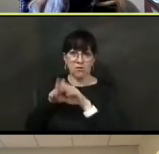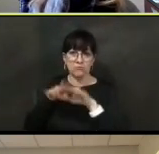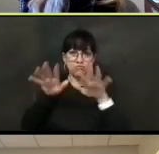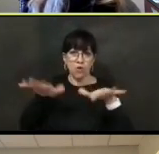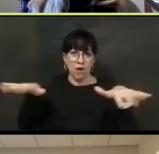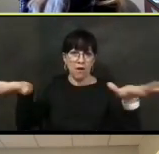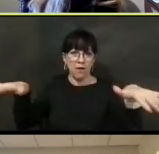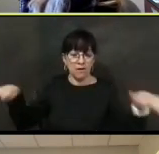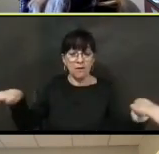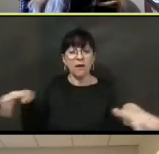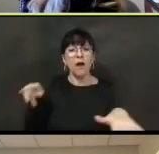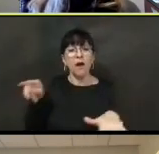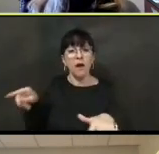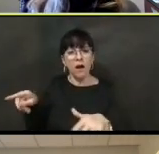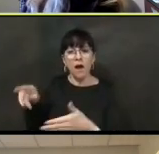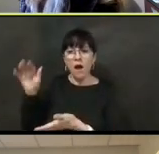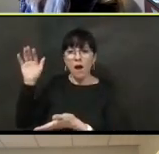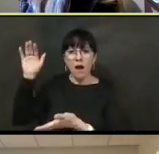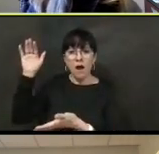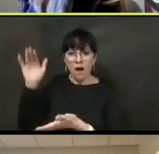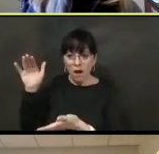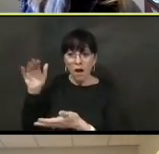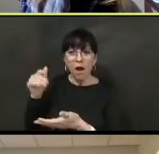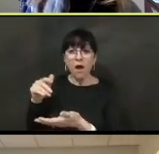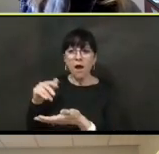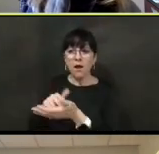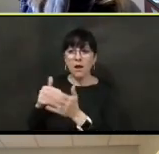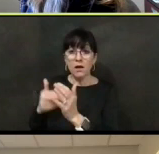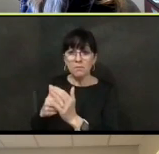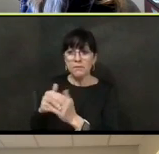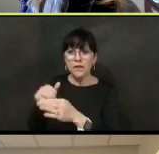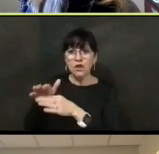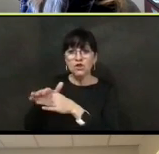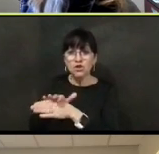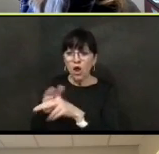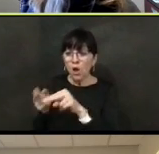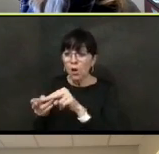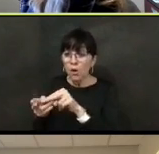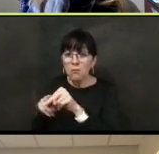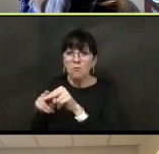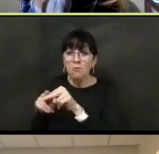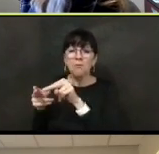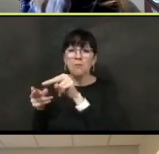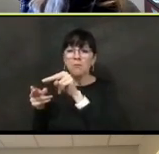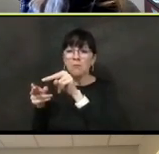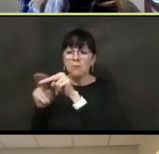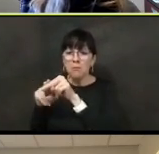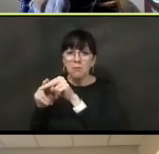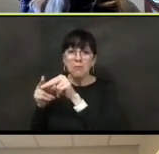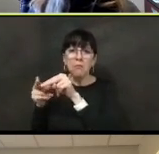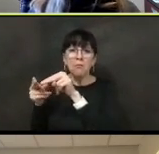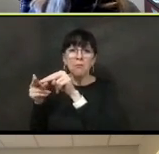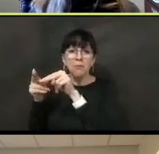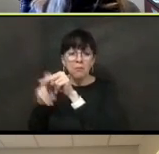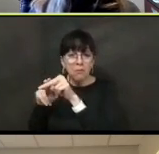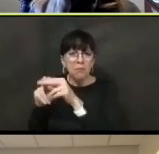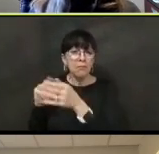number decreasing. And then another one that we're paying a lot of attention to is